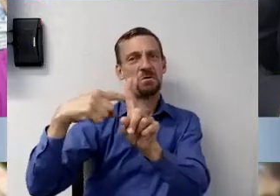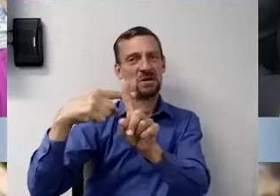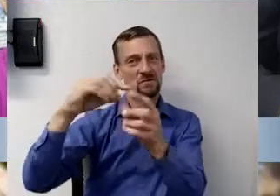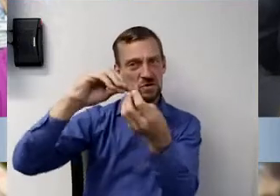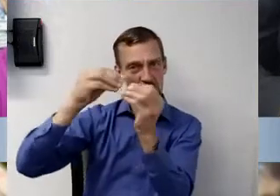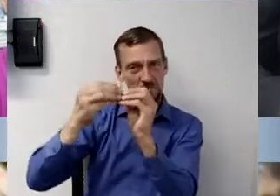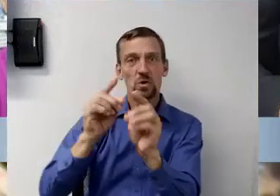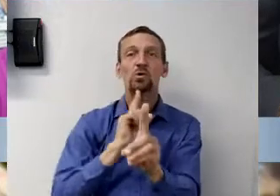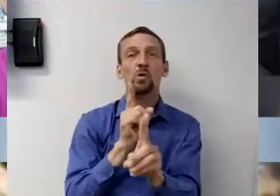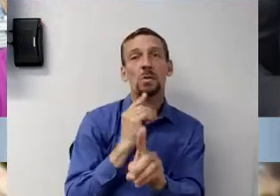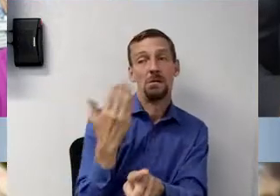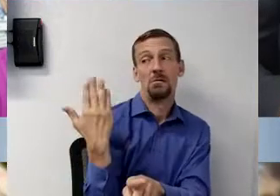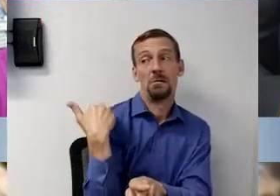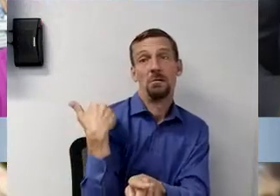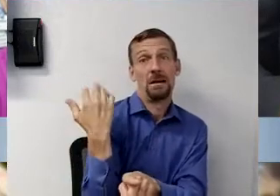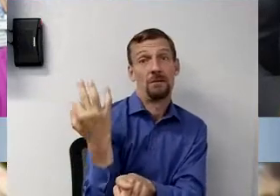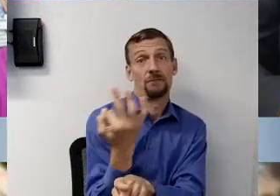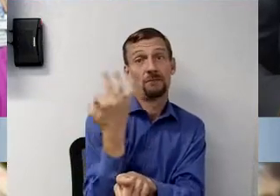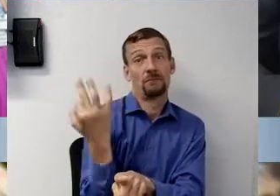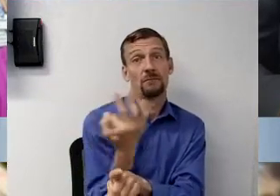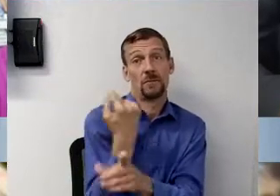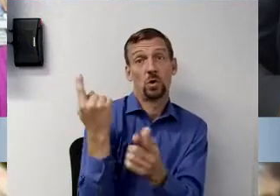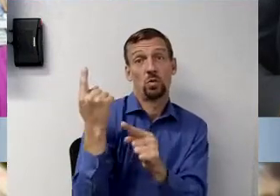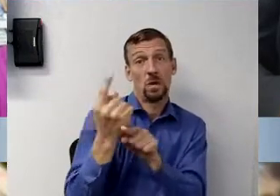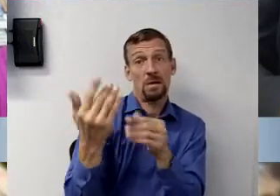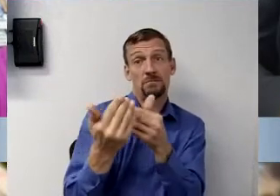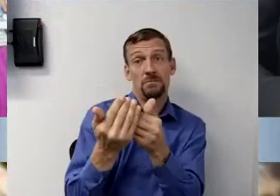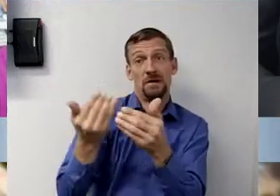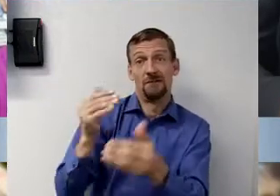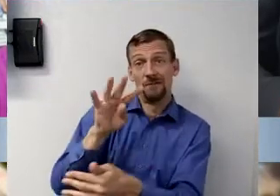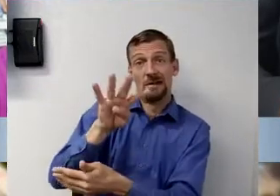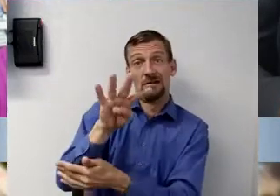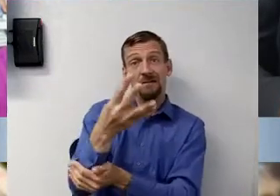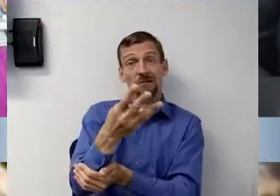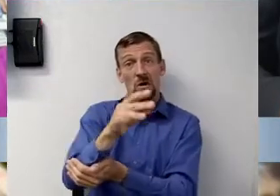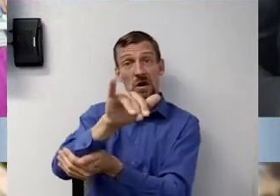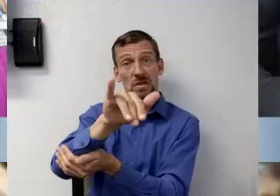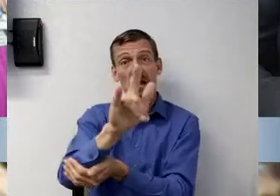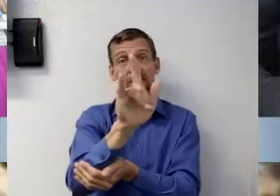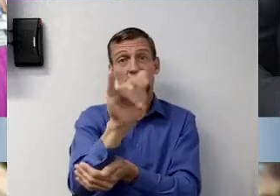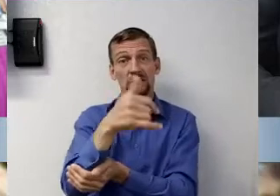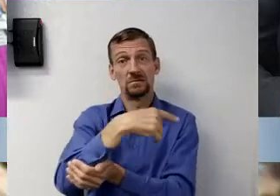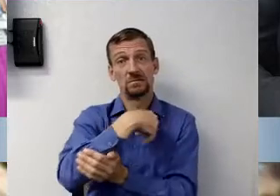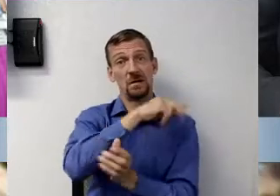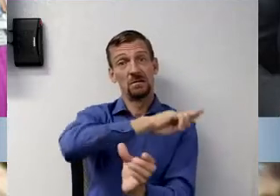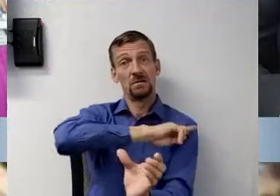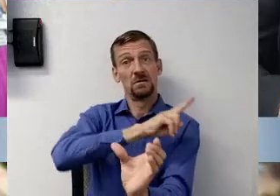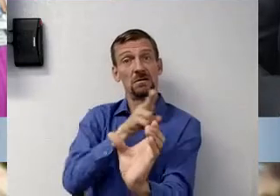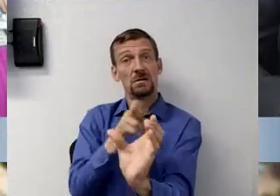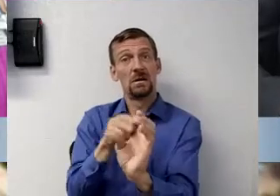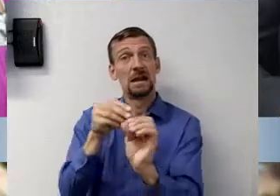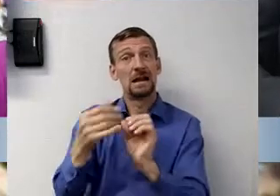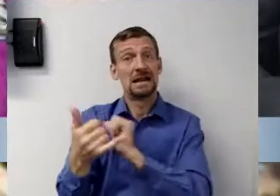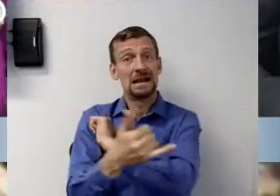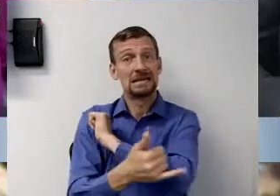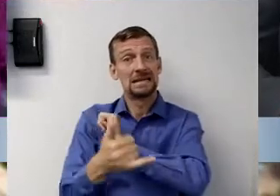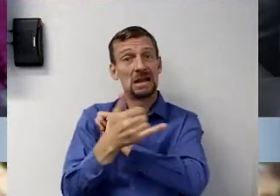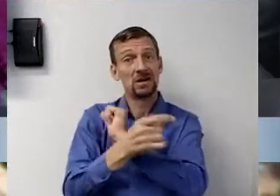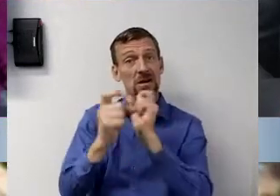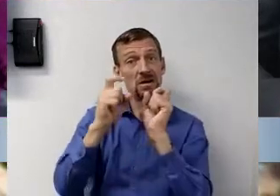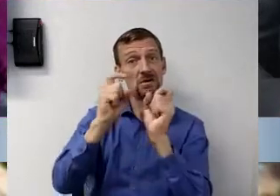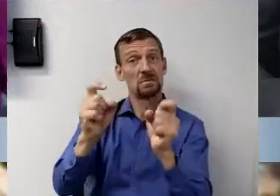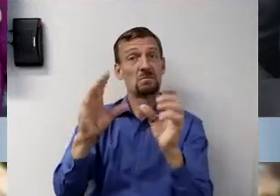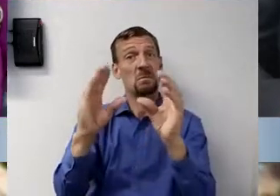Friday, just the day before the 4th of July, I participated in a county-sponsored